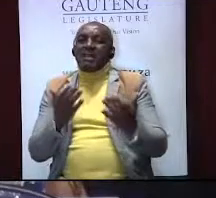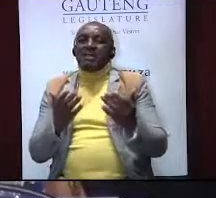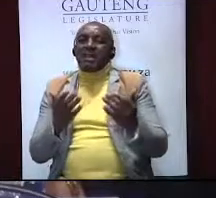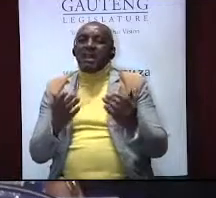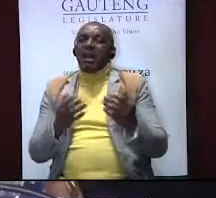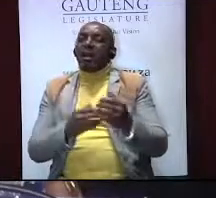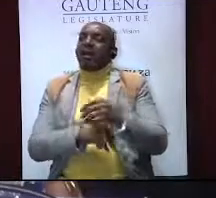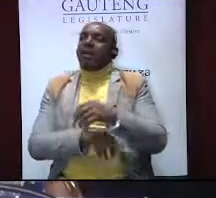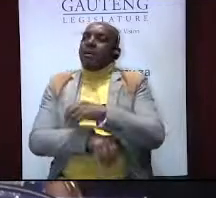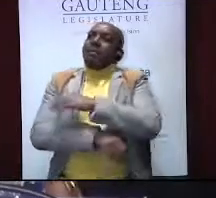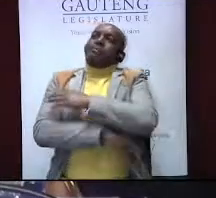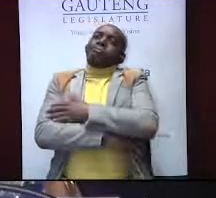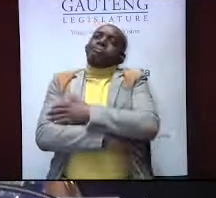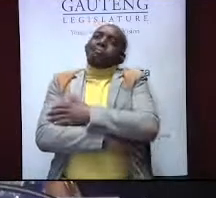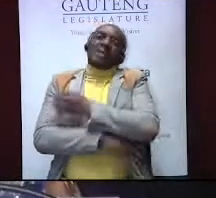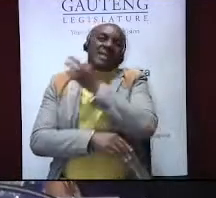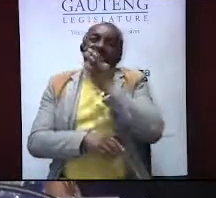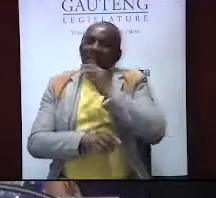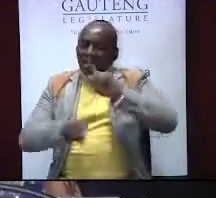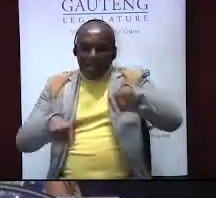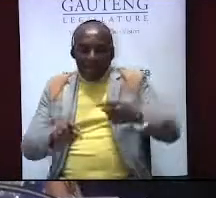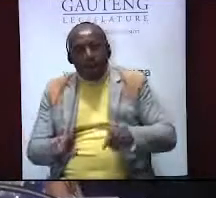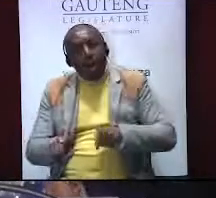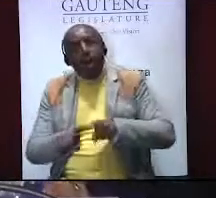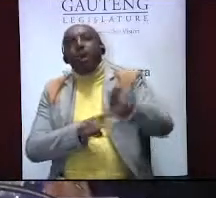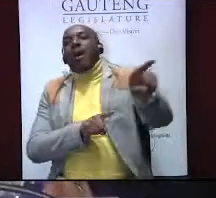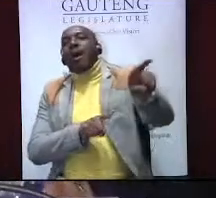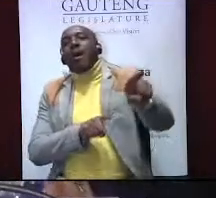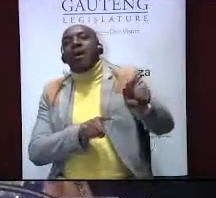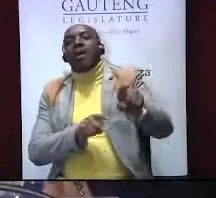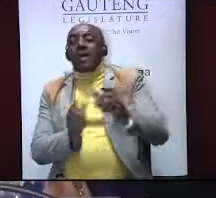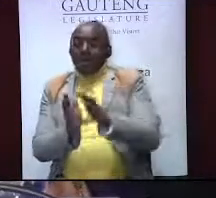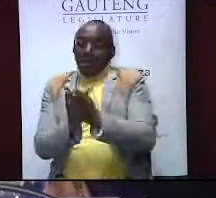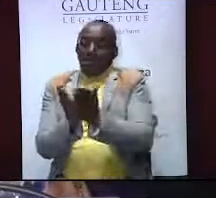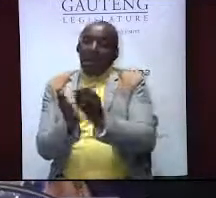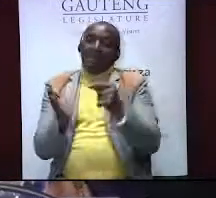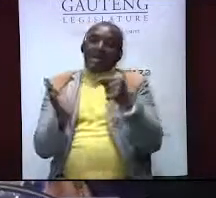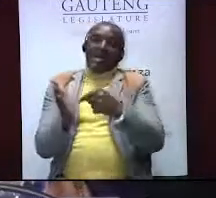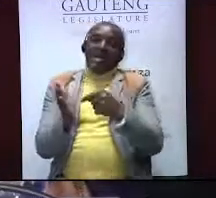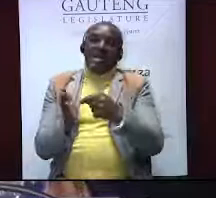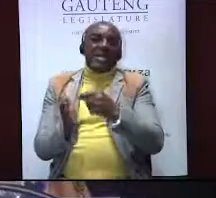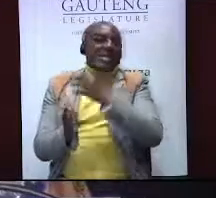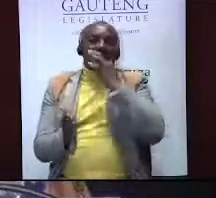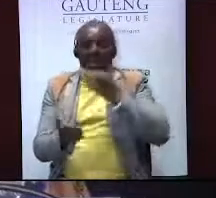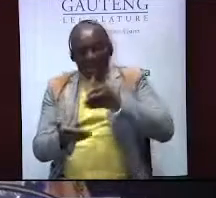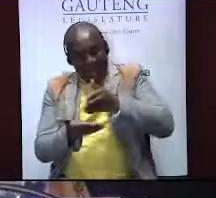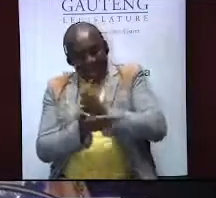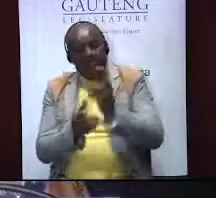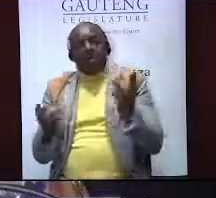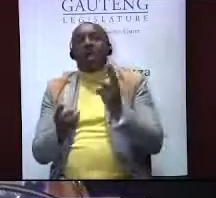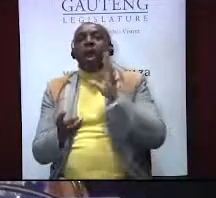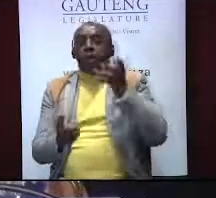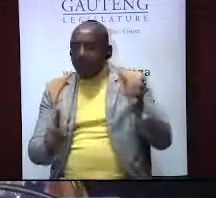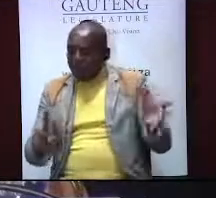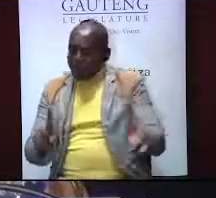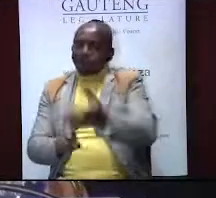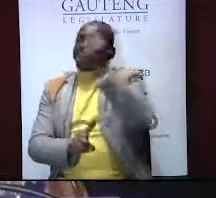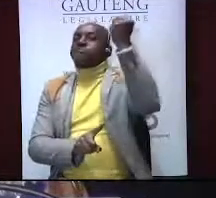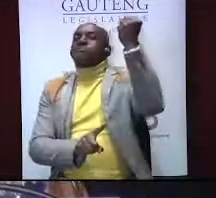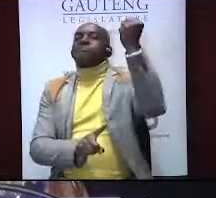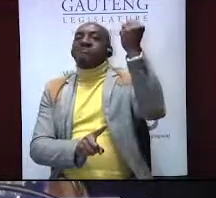say we are defeated. The Bible says the righteous shall take it by force.